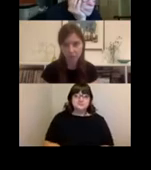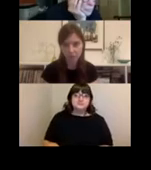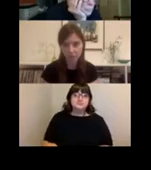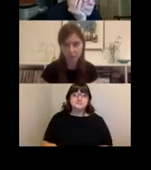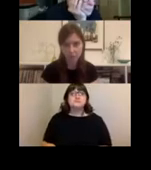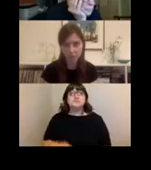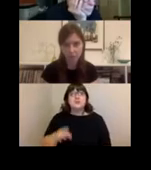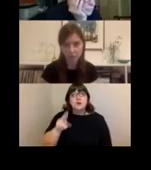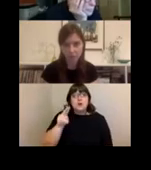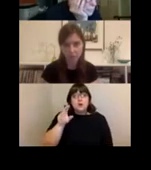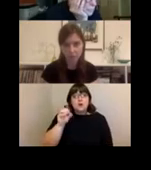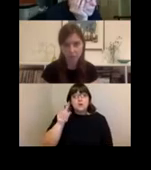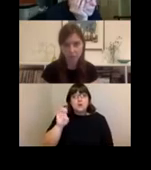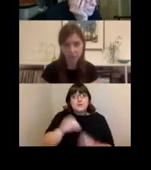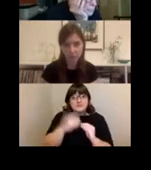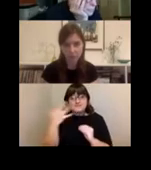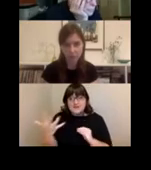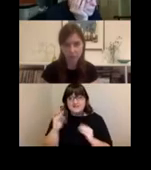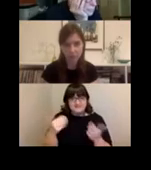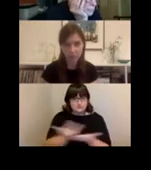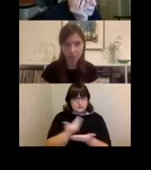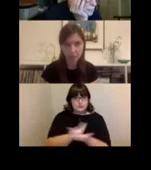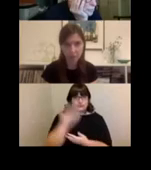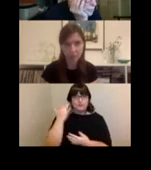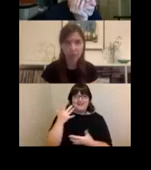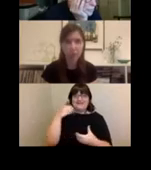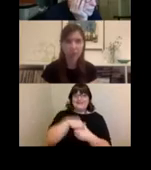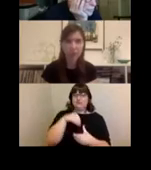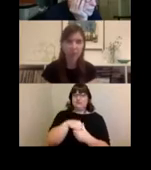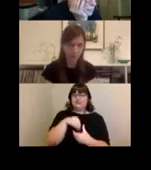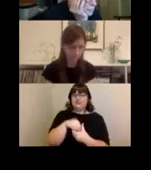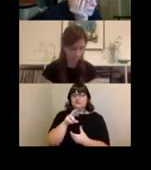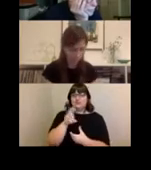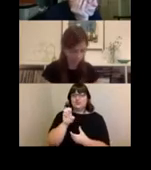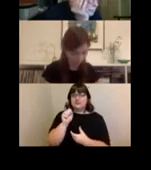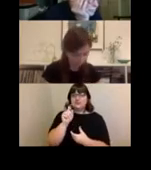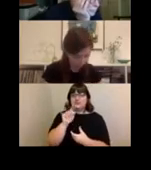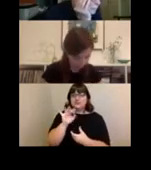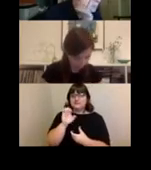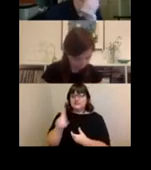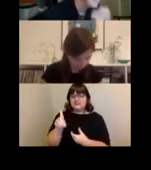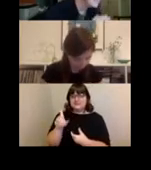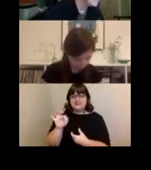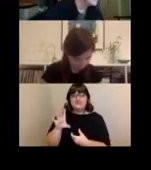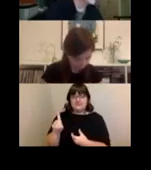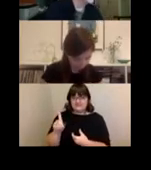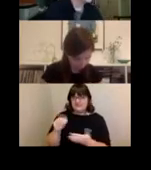Note number 5 is new for us because it's now our internally restricted fund. And then another